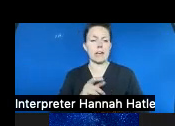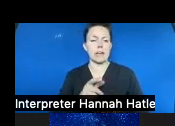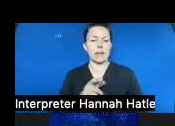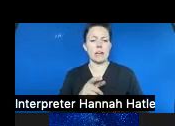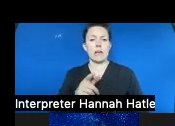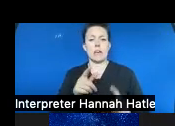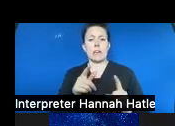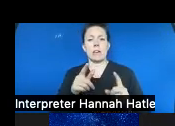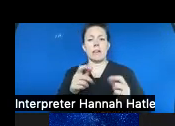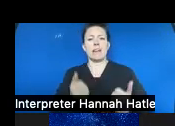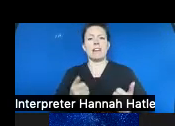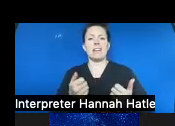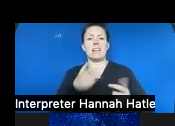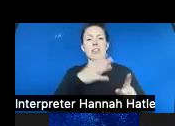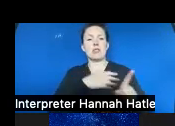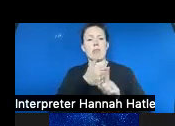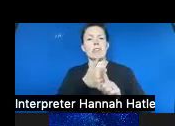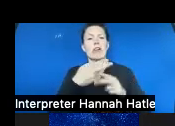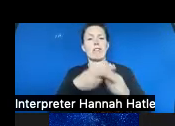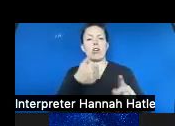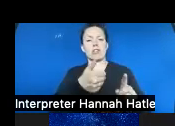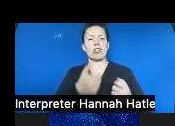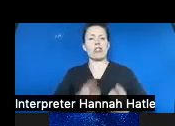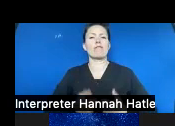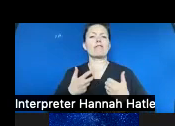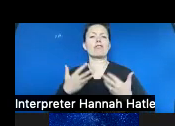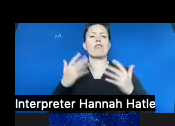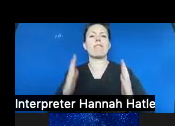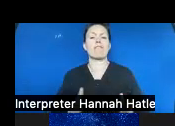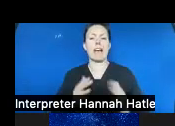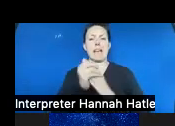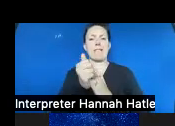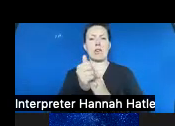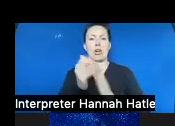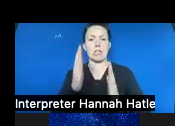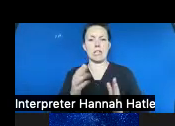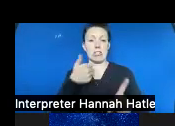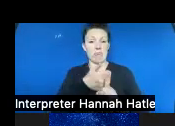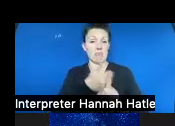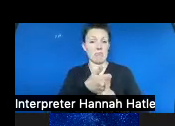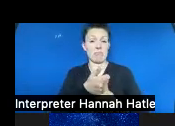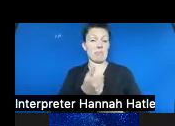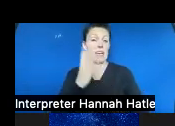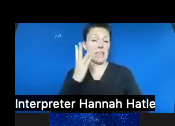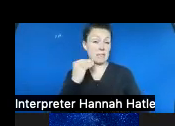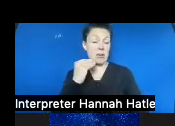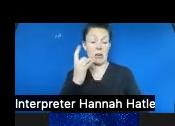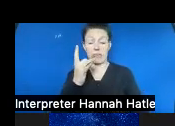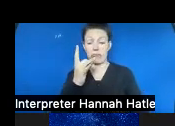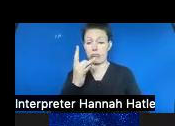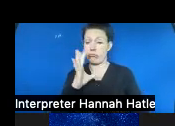survivor leader, she calls herself, and she's gone through some of the most horrific things